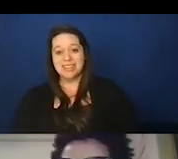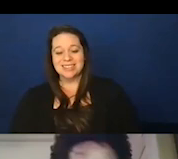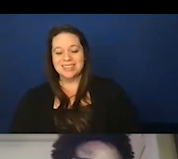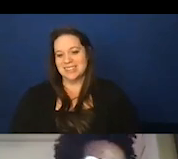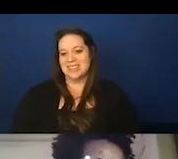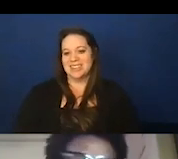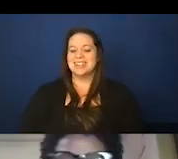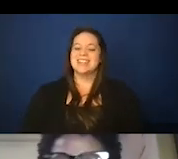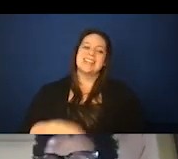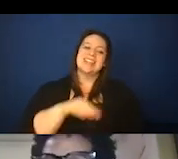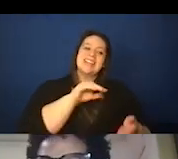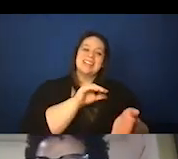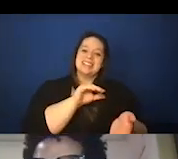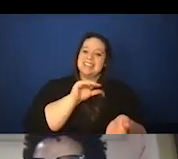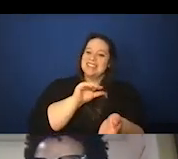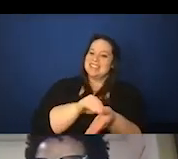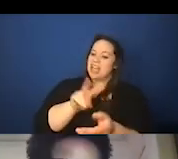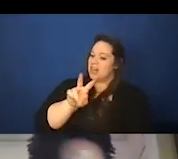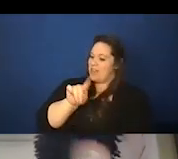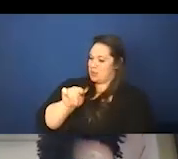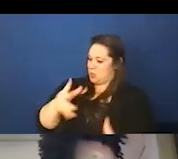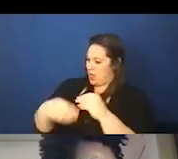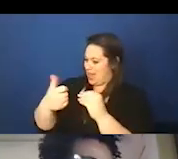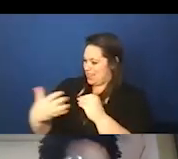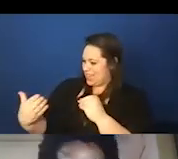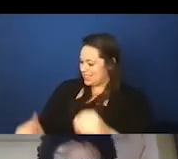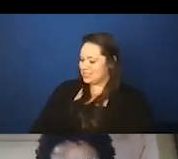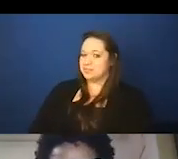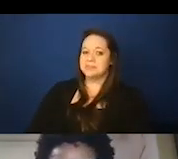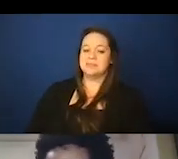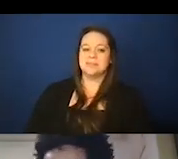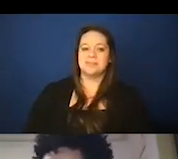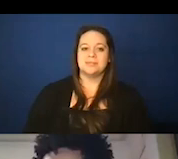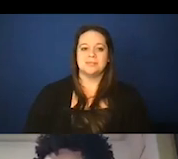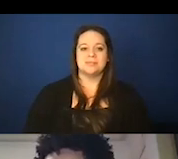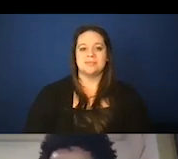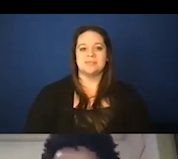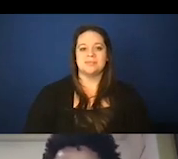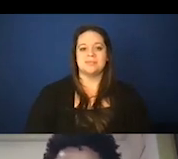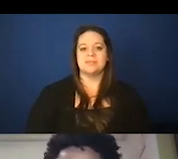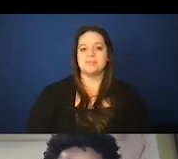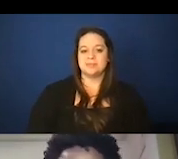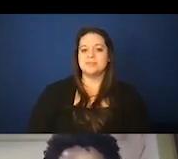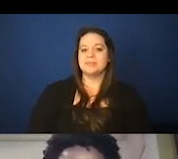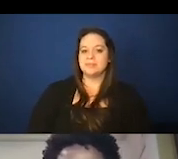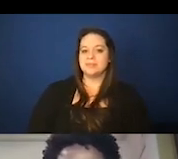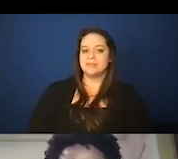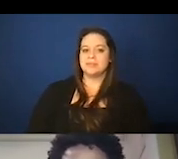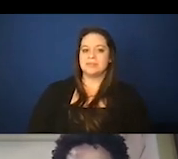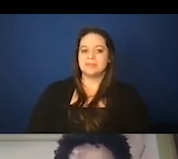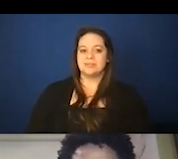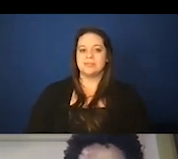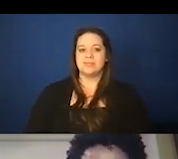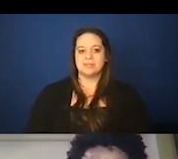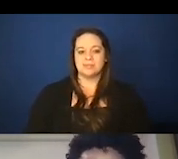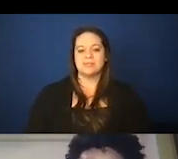Dr. Vasquez, did you want to add anything? No, I think he's dead on. I think the important thing right now that we